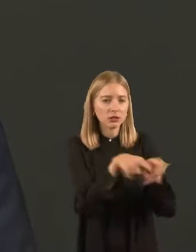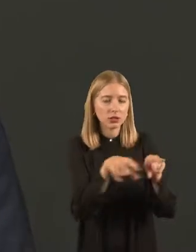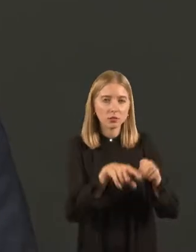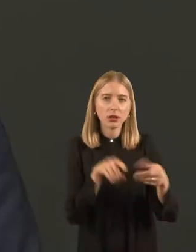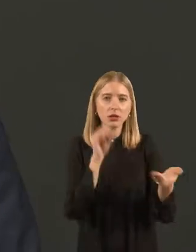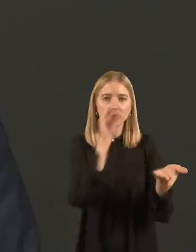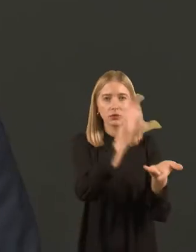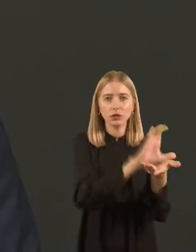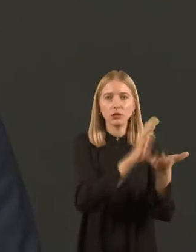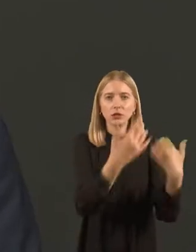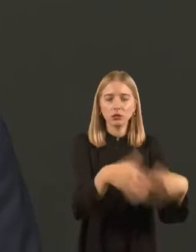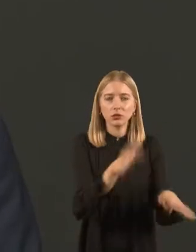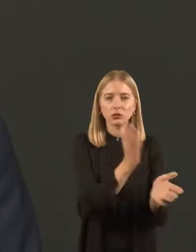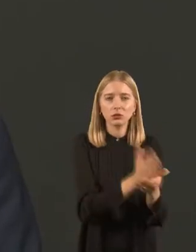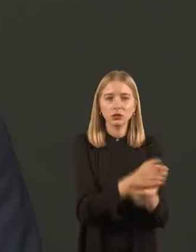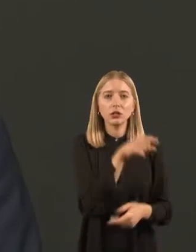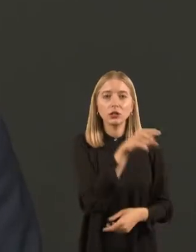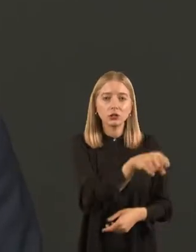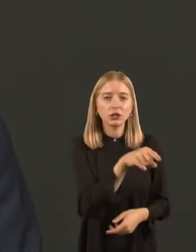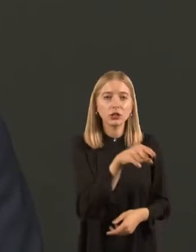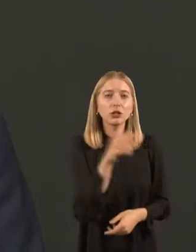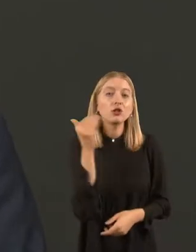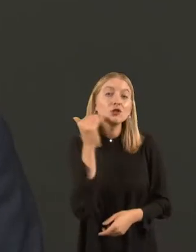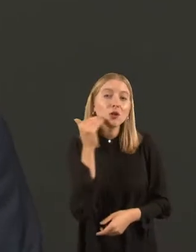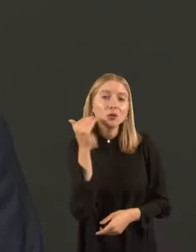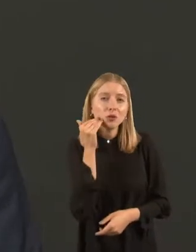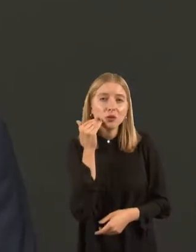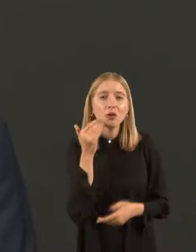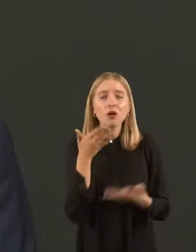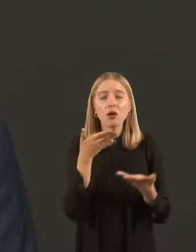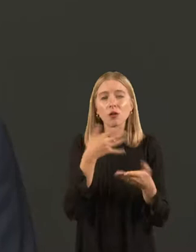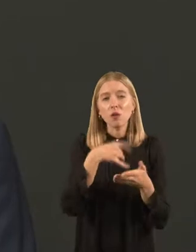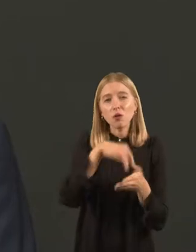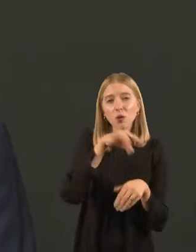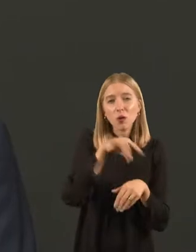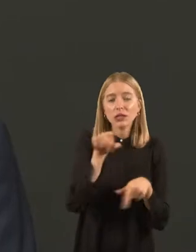the Palanga Airport, we also